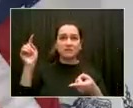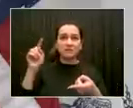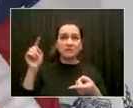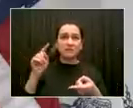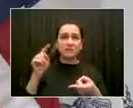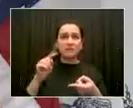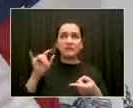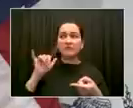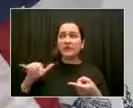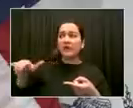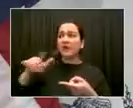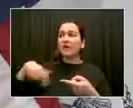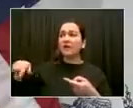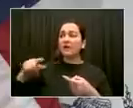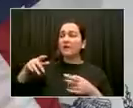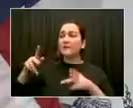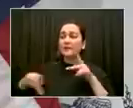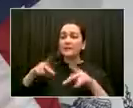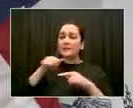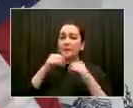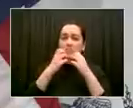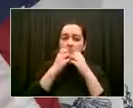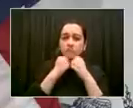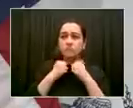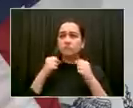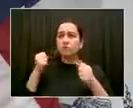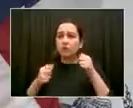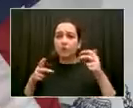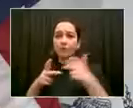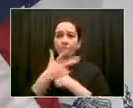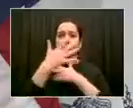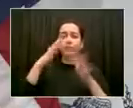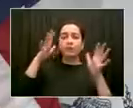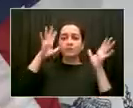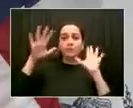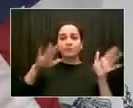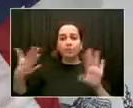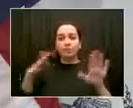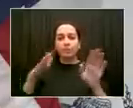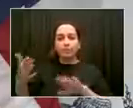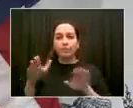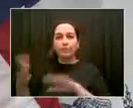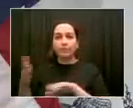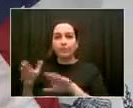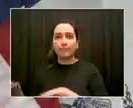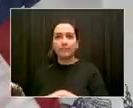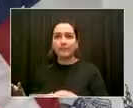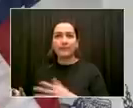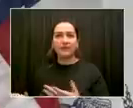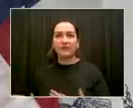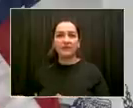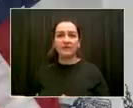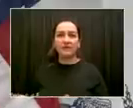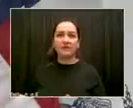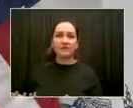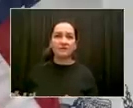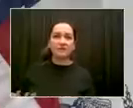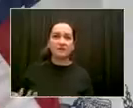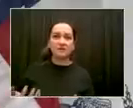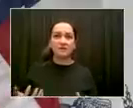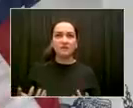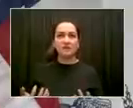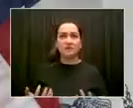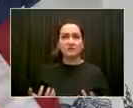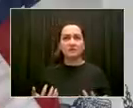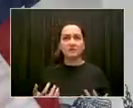deer population will eventually come back. So have you seen this report? And do you still stand by the decision for the vasectomy